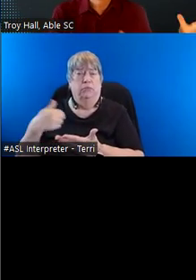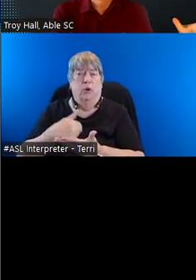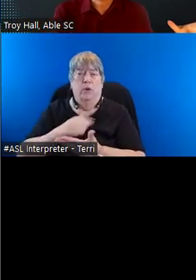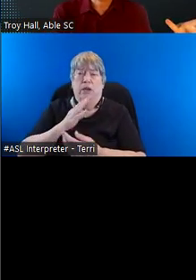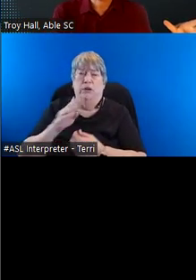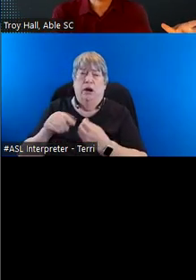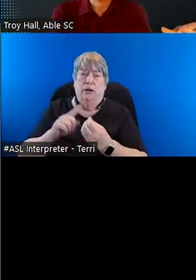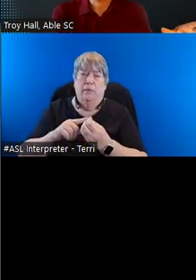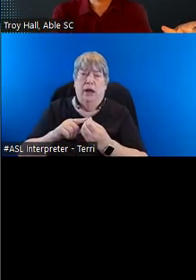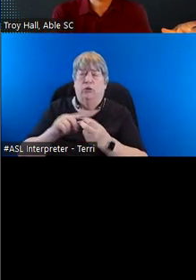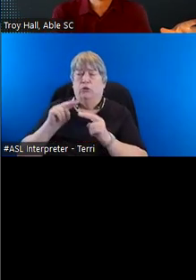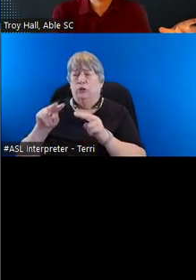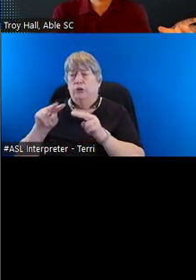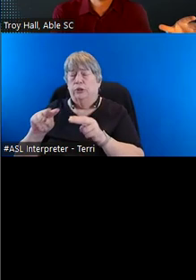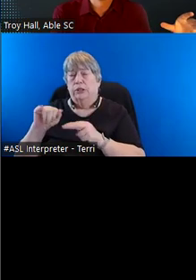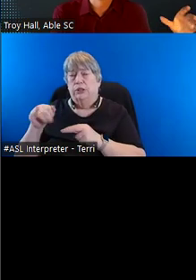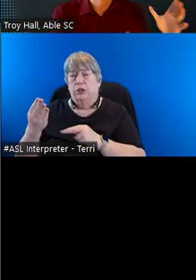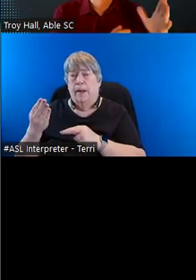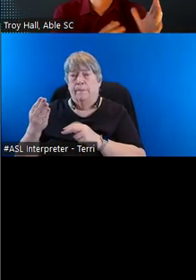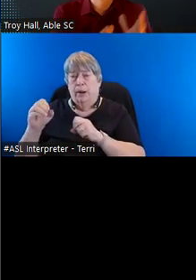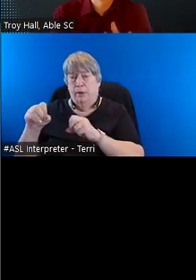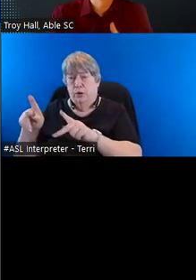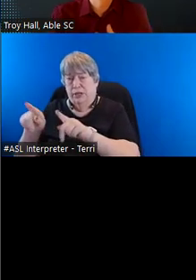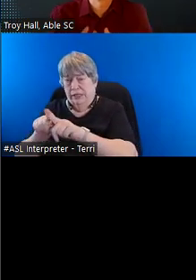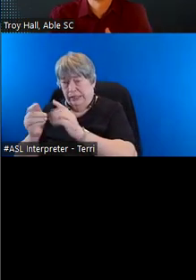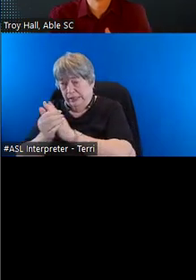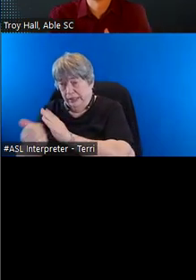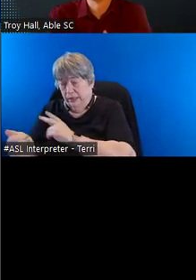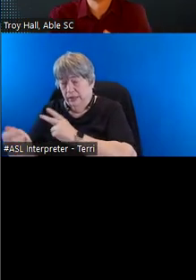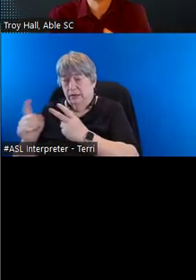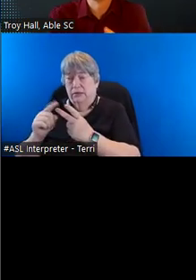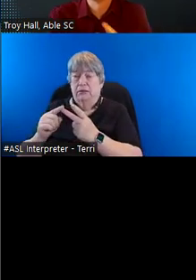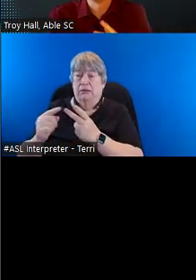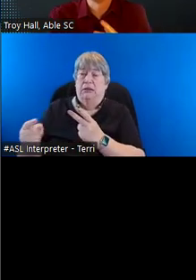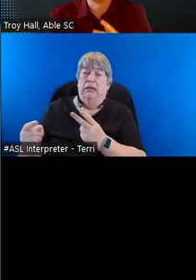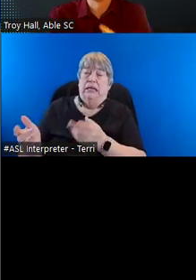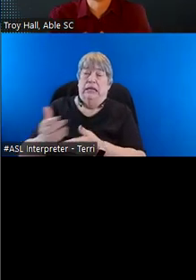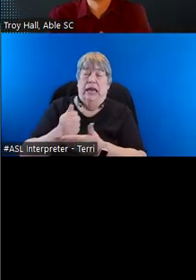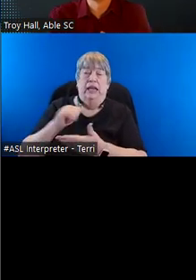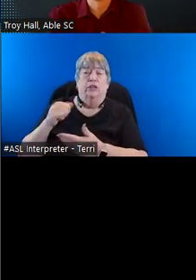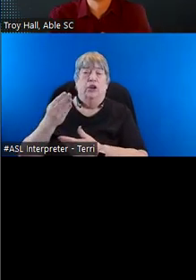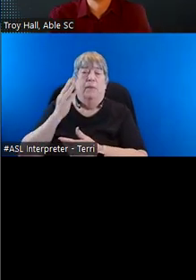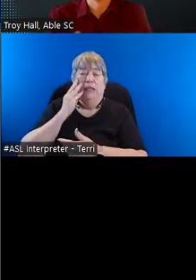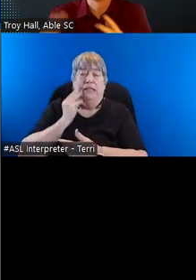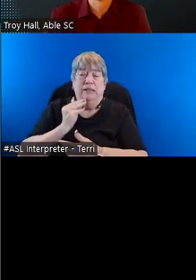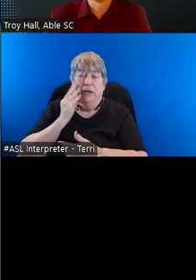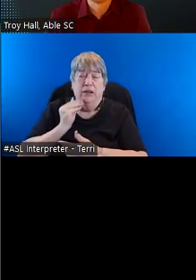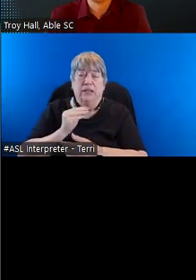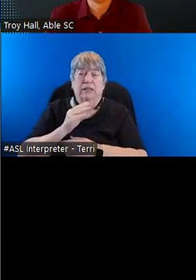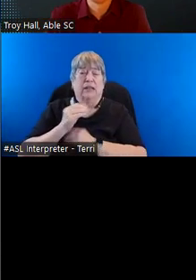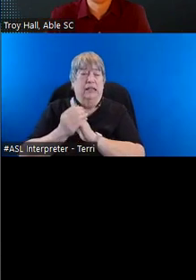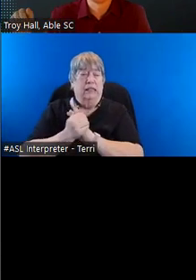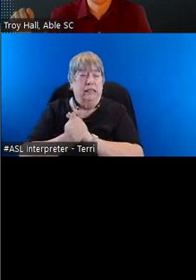looking at job opportunities as a skill, we've looked at sort of gaining some job skills as a pre-ed. Counseling